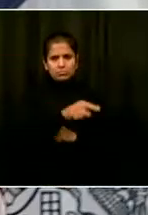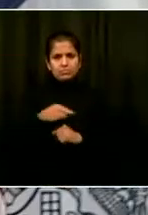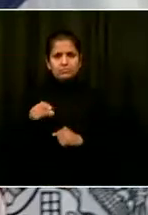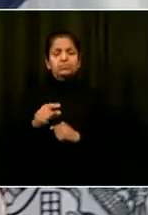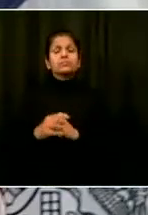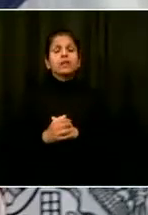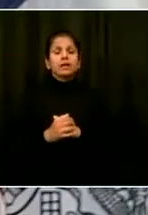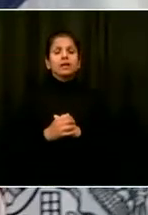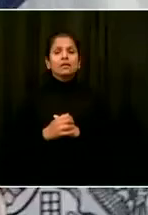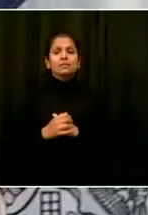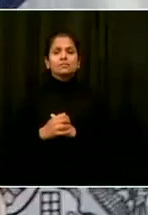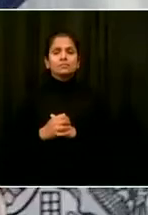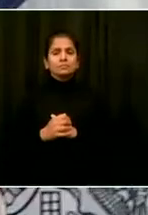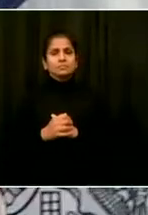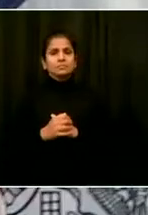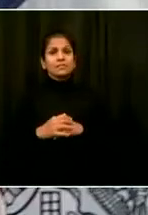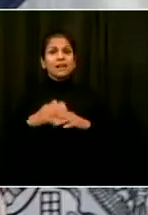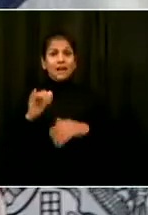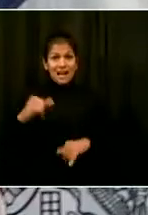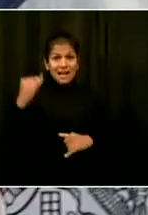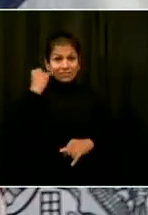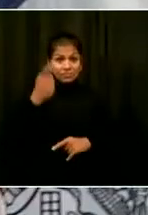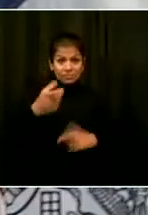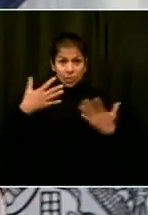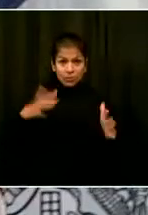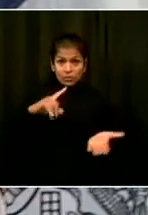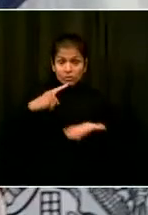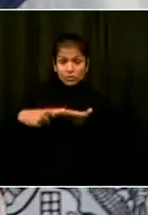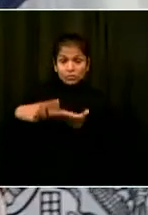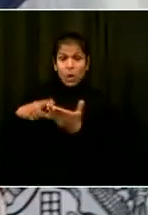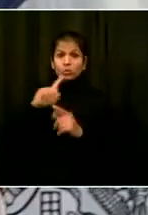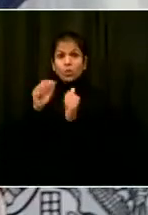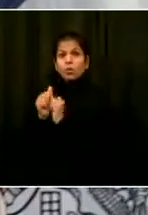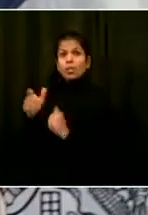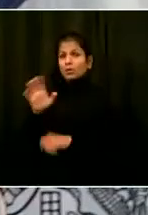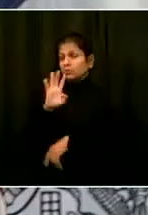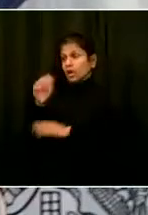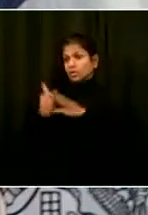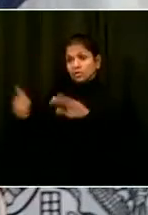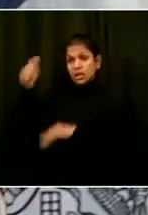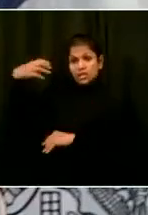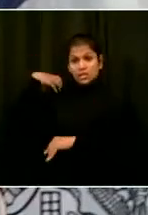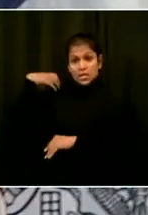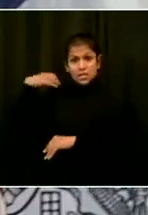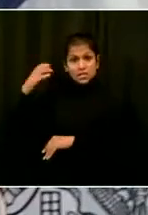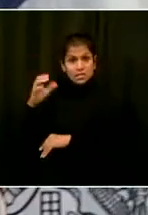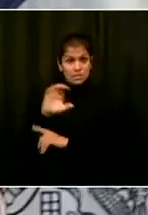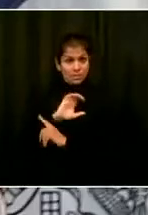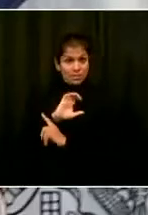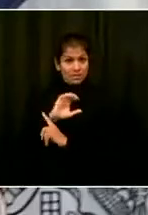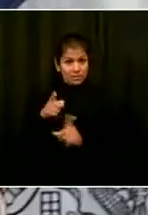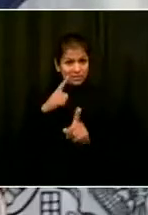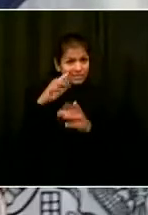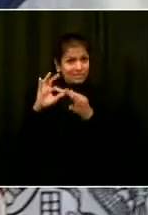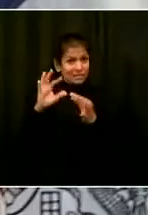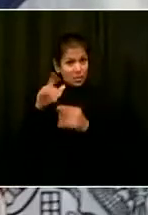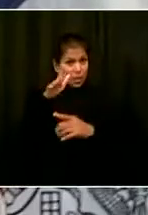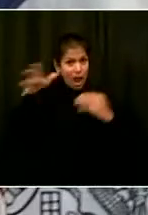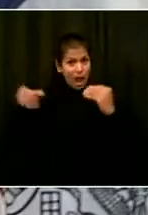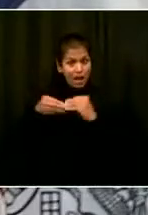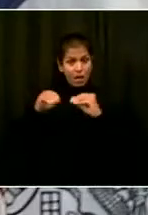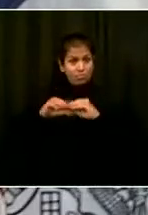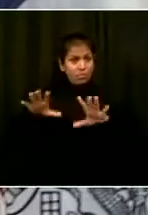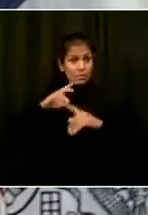spoken with commissioner Shay is are there when you say more police are going to be on the platforms how